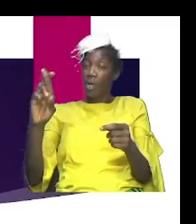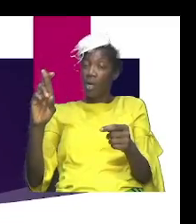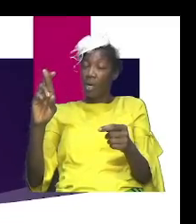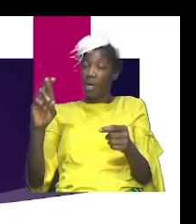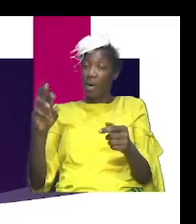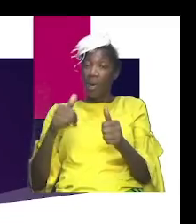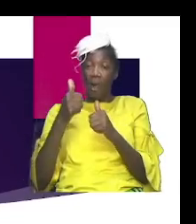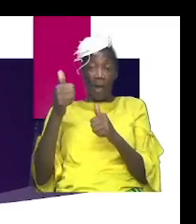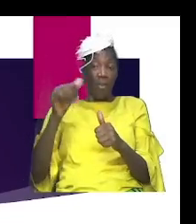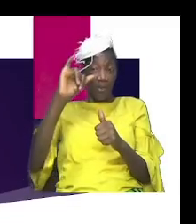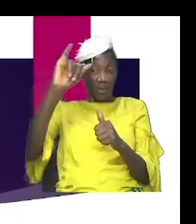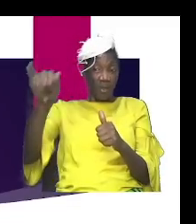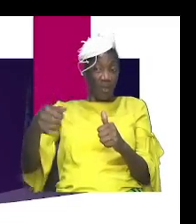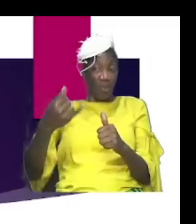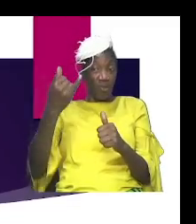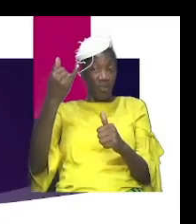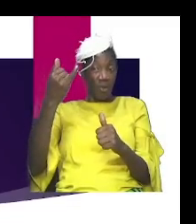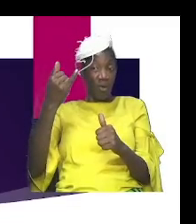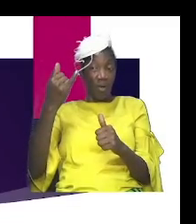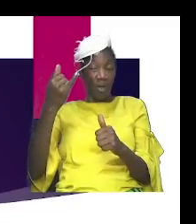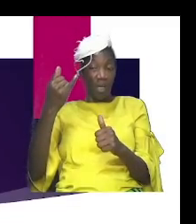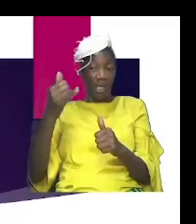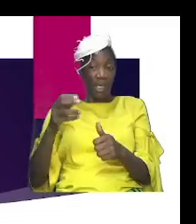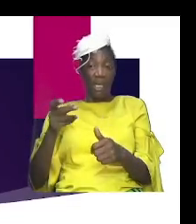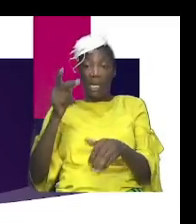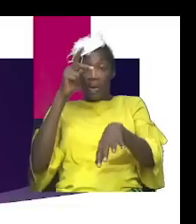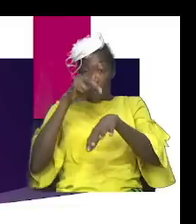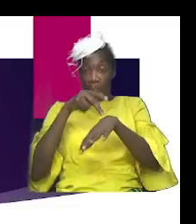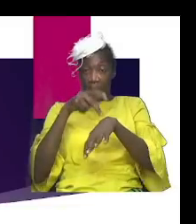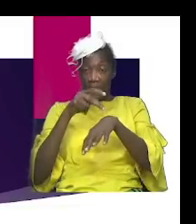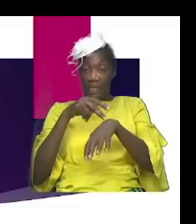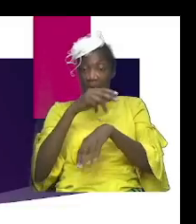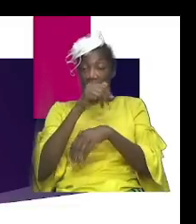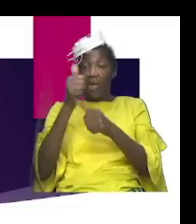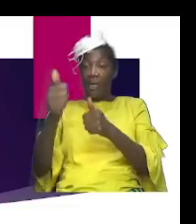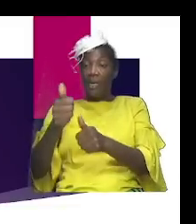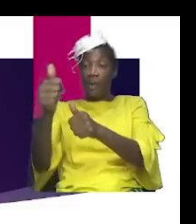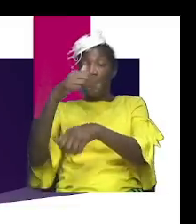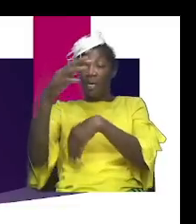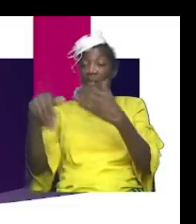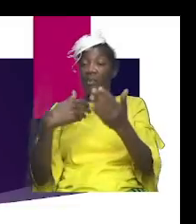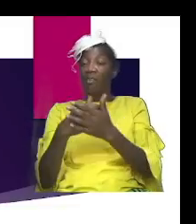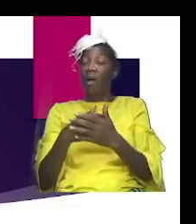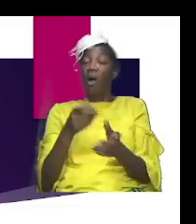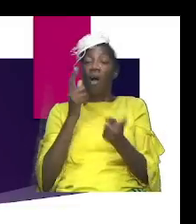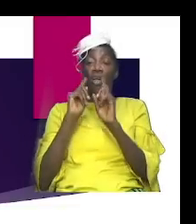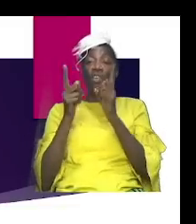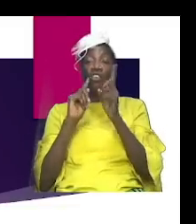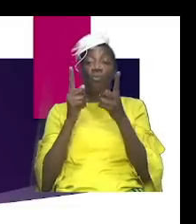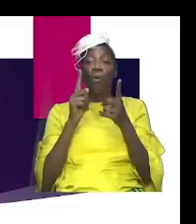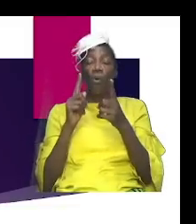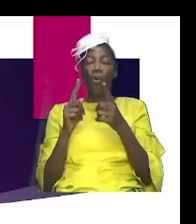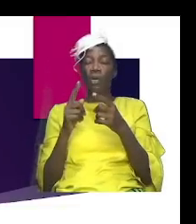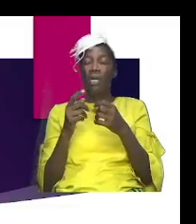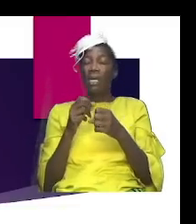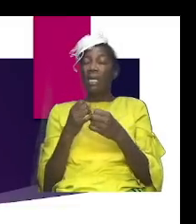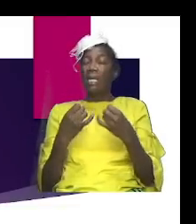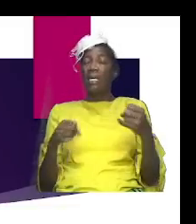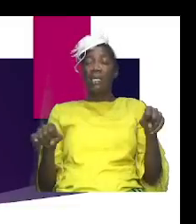spoke about it. Peter spoke about it. The apostles all spoke about it. It is an